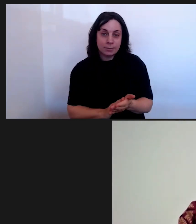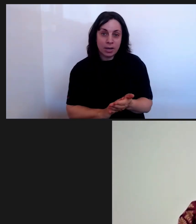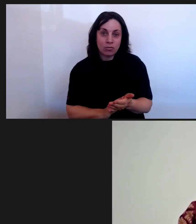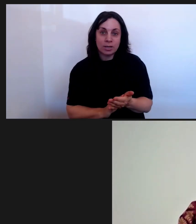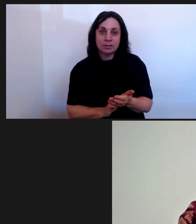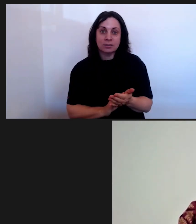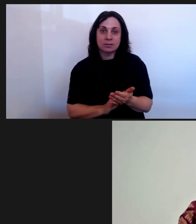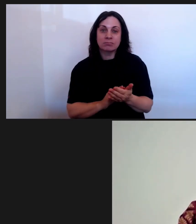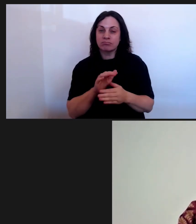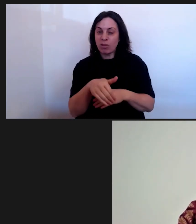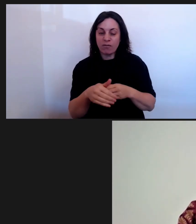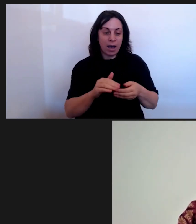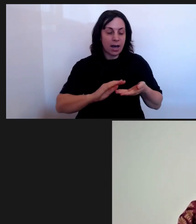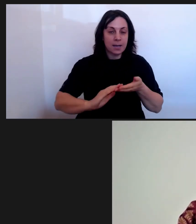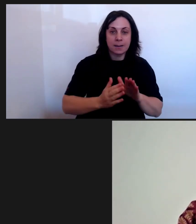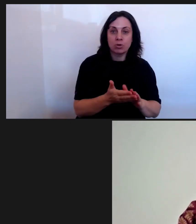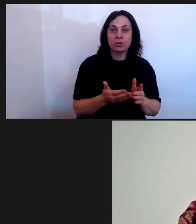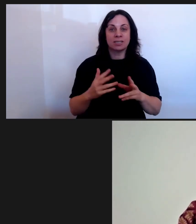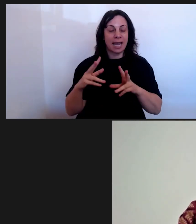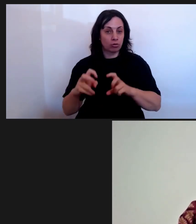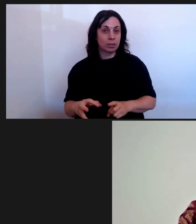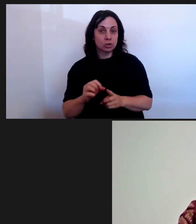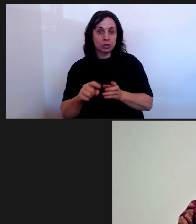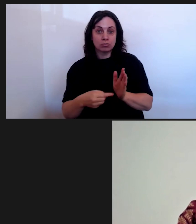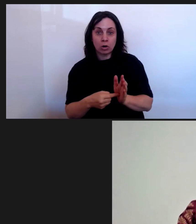of communities in this research projects?